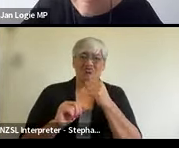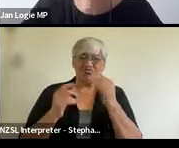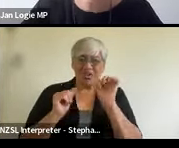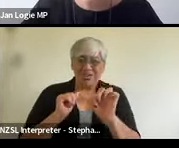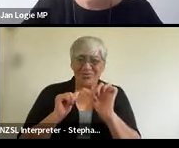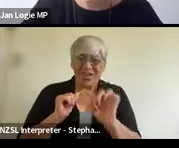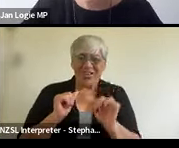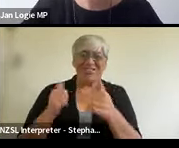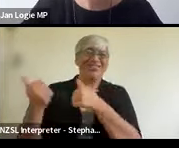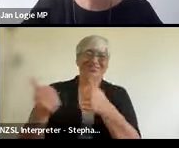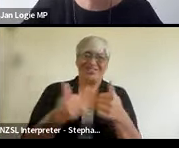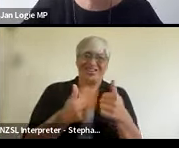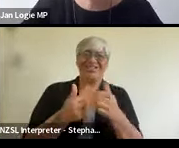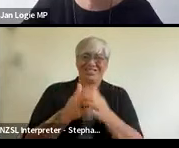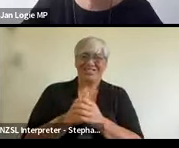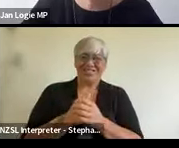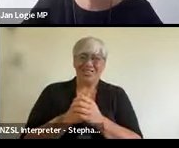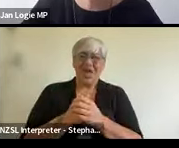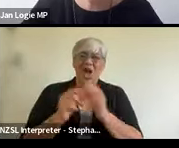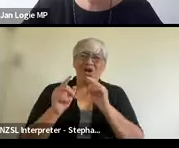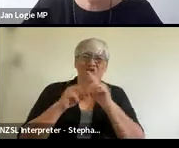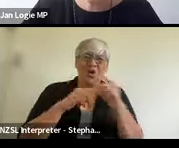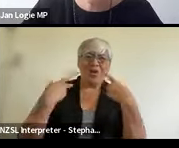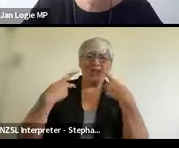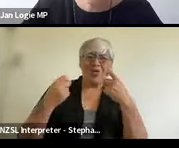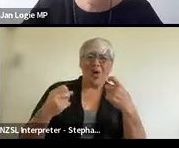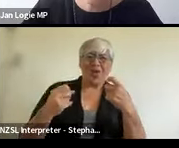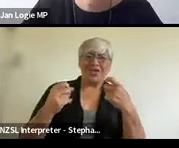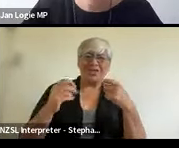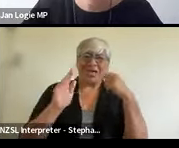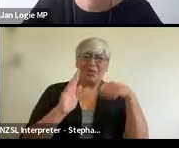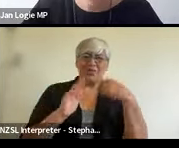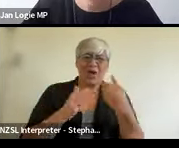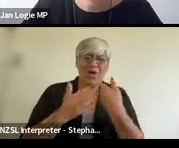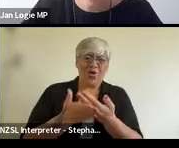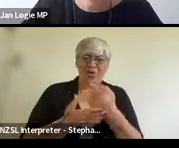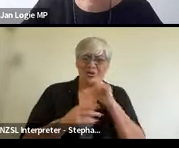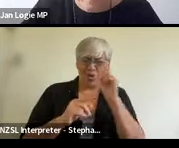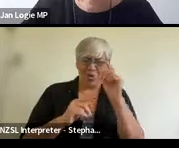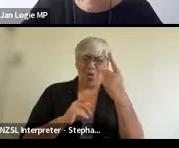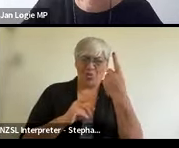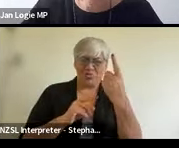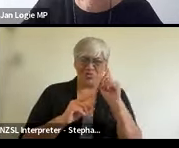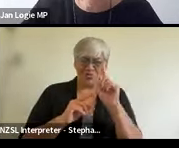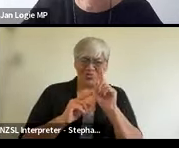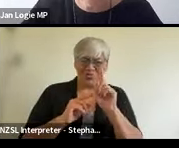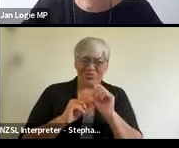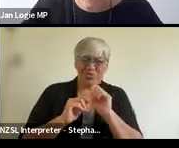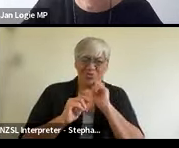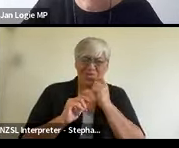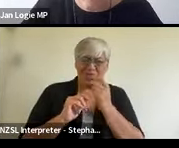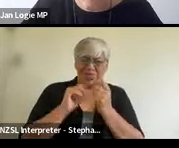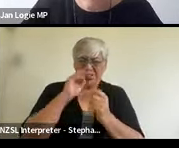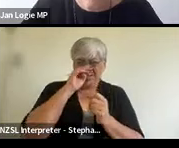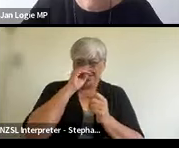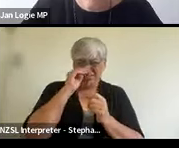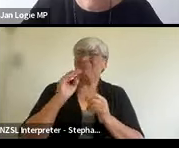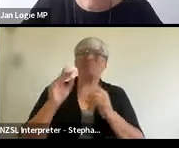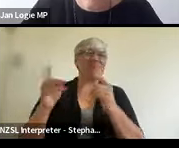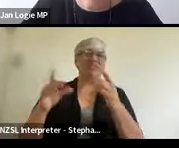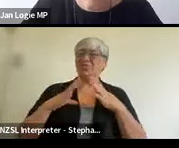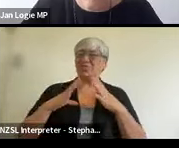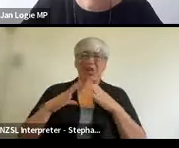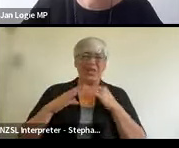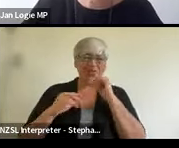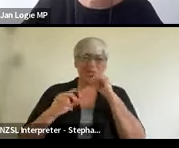Wonderful. And I'll try and turn on my camera. Just hang on a second. It's fine if